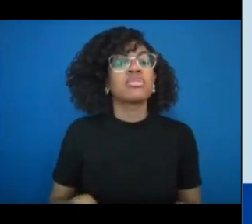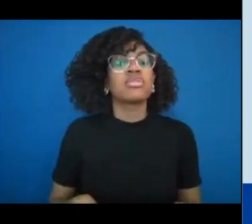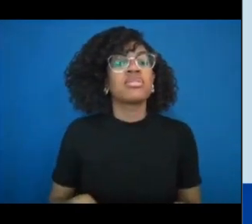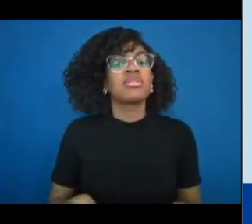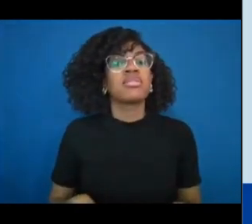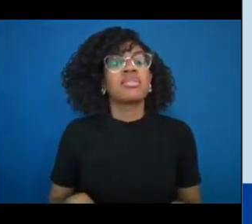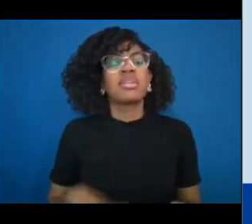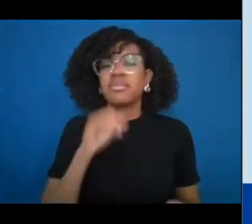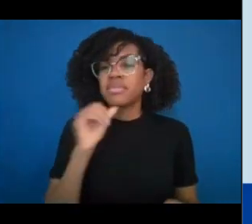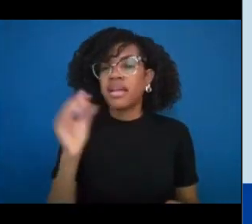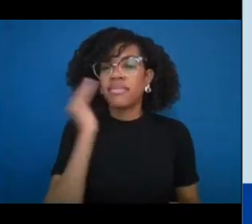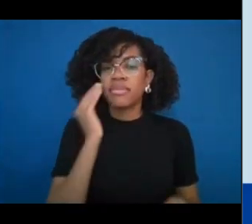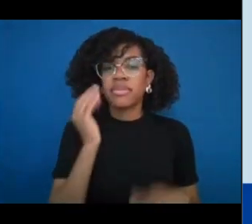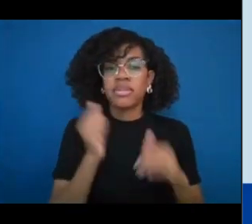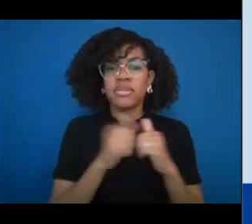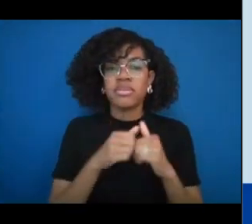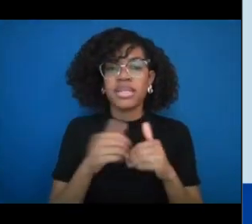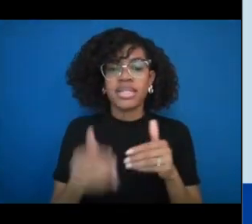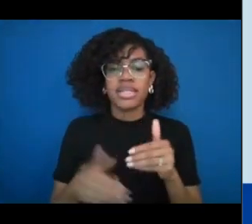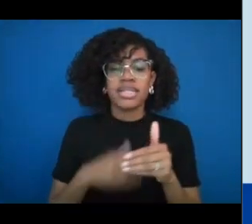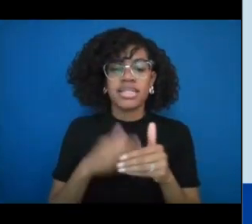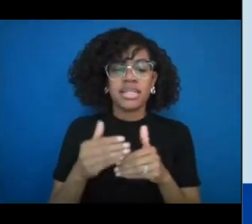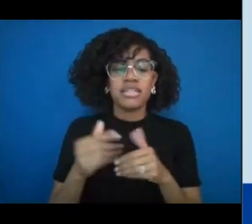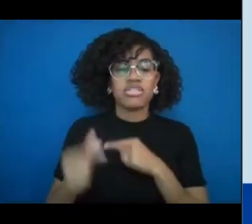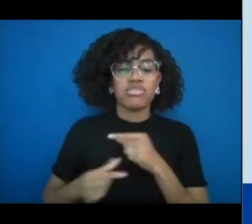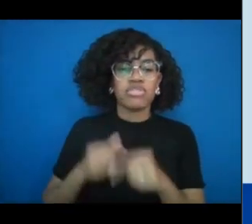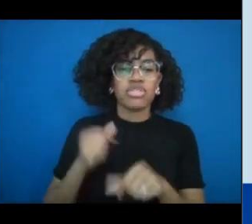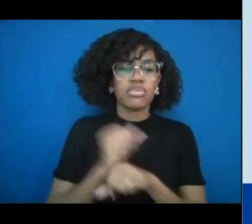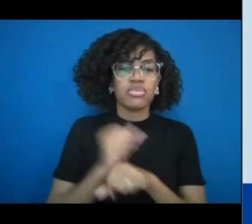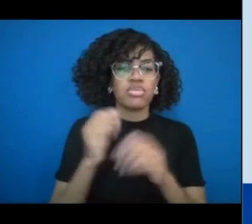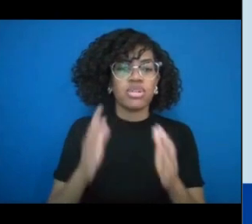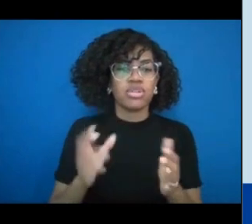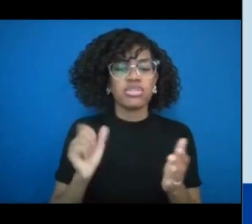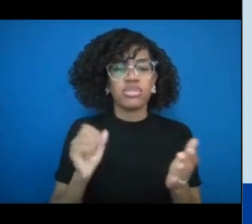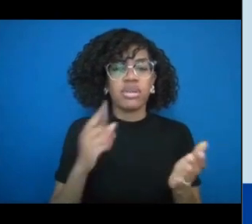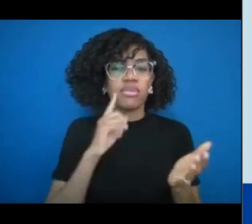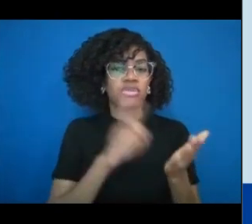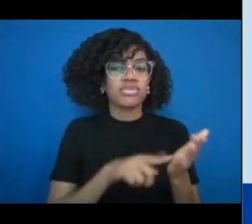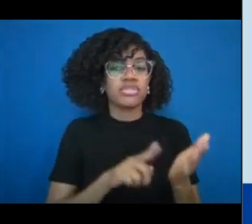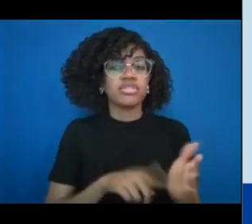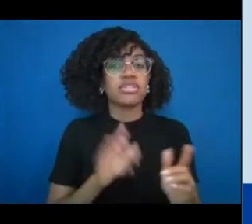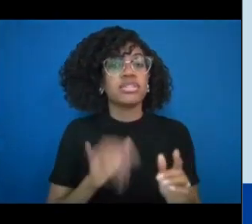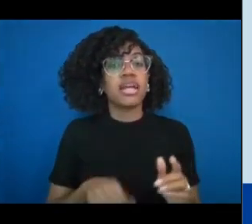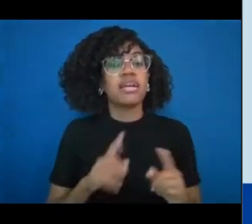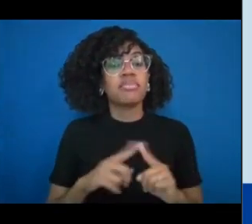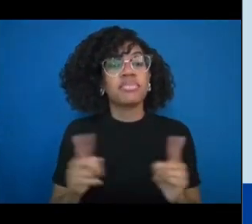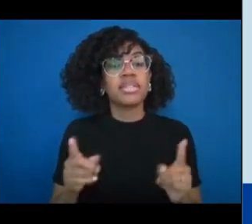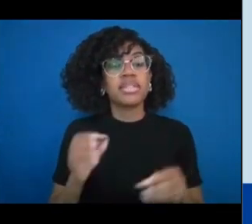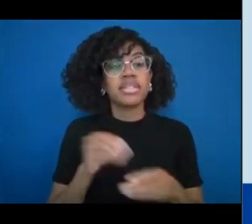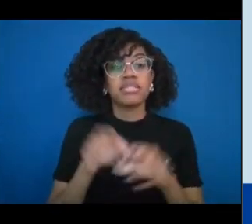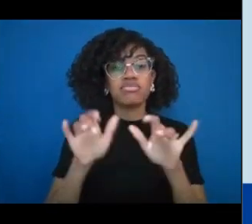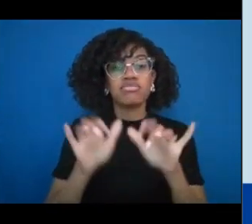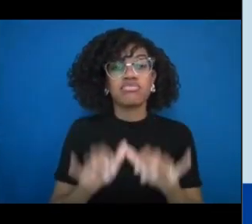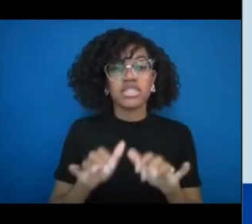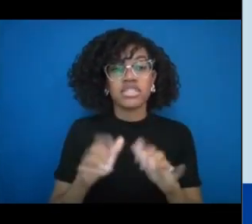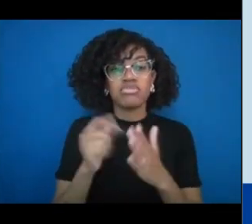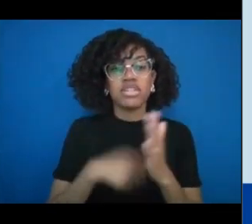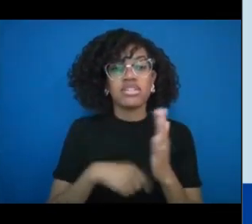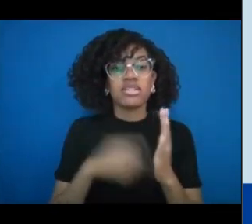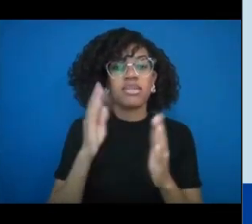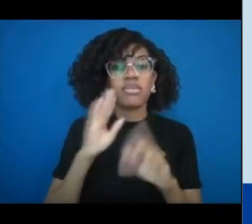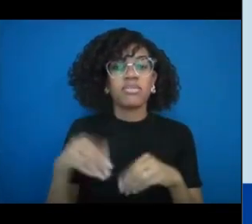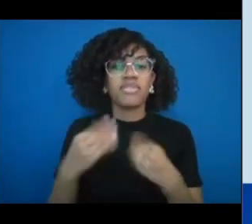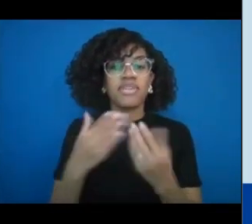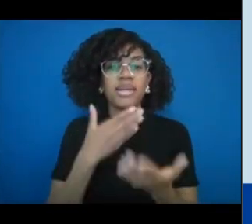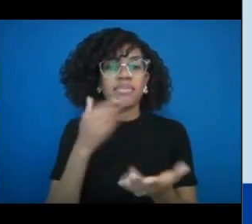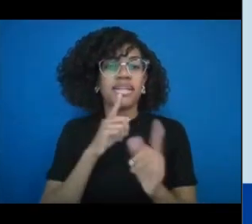I'm not familiar with the term next generation worker, so I will look that up and in the written transcript provide a better answer on